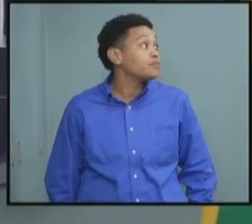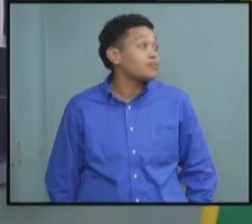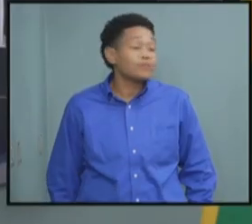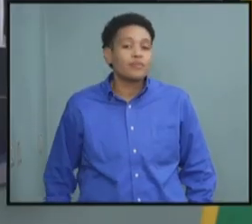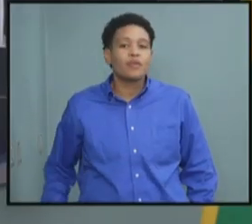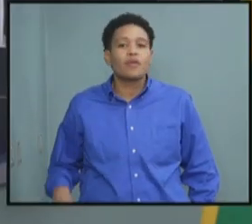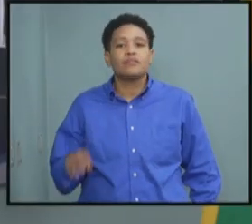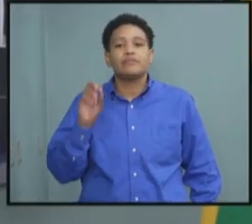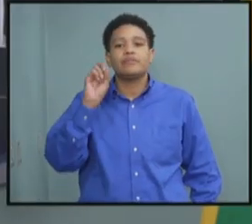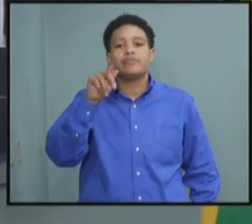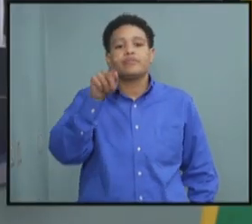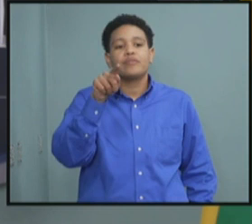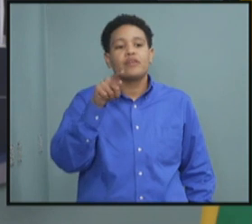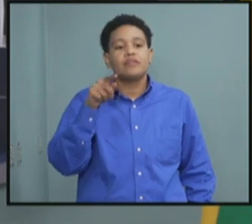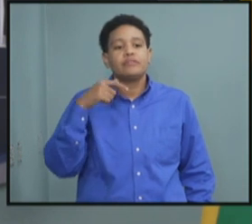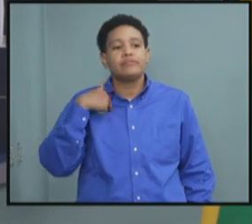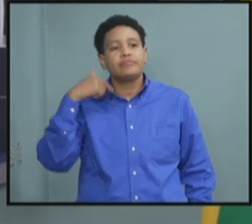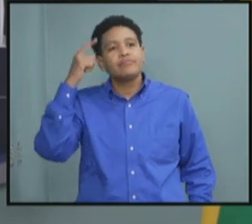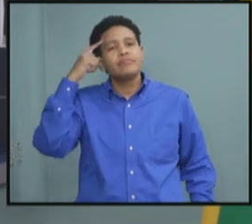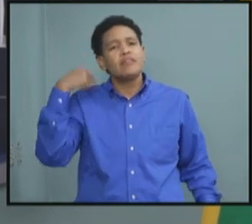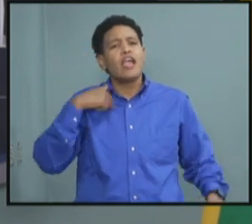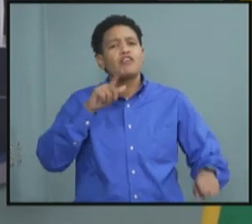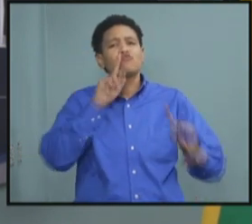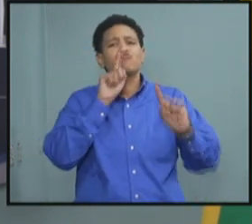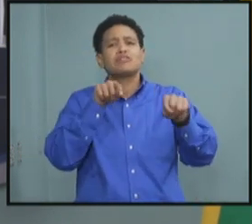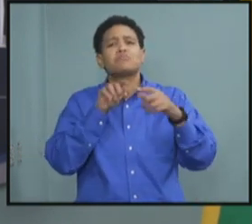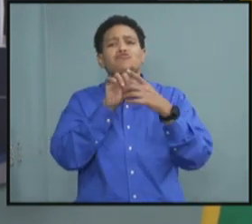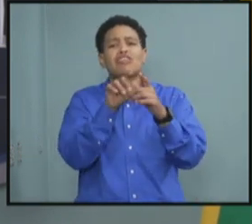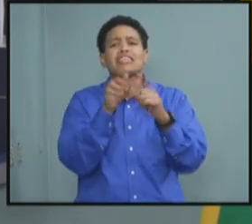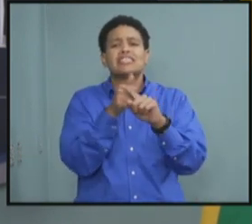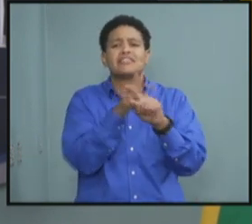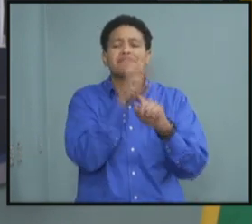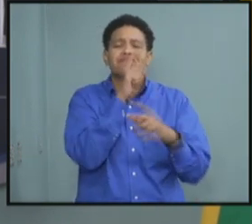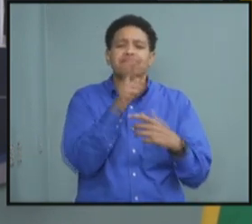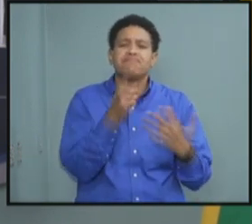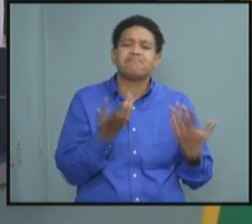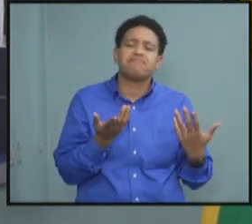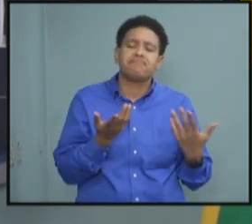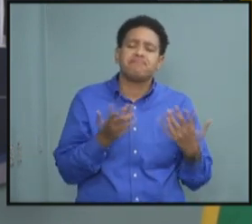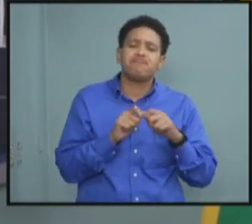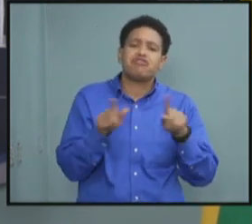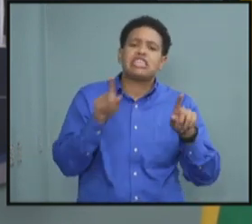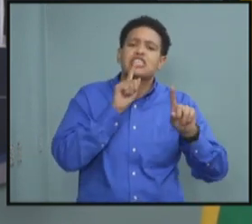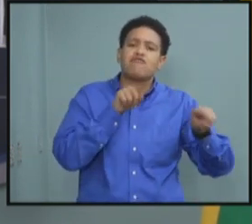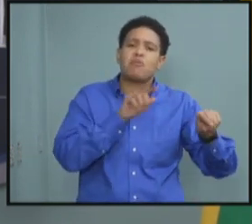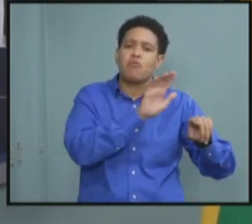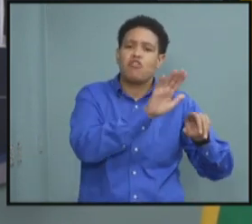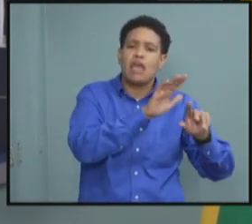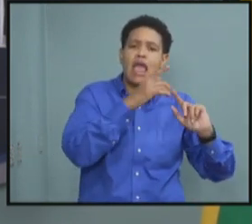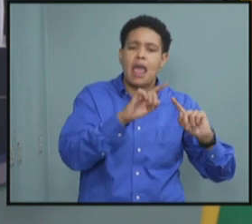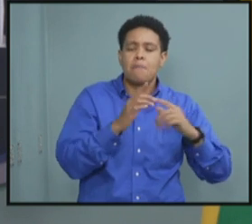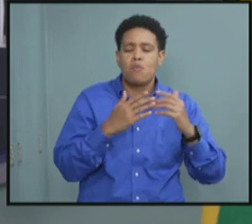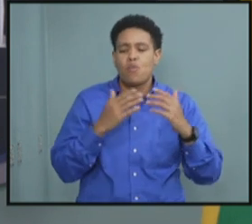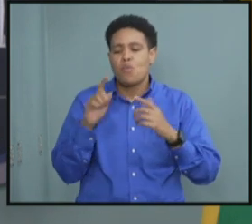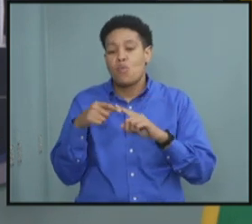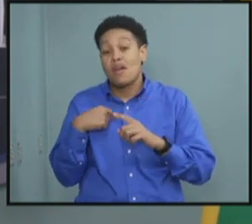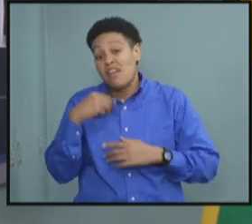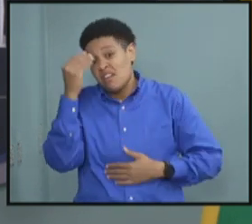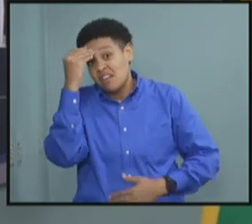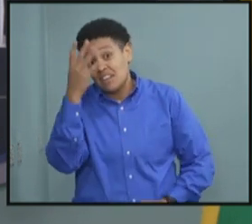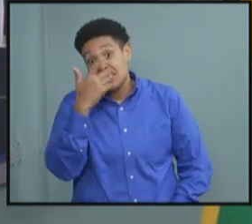All right, so I think I had responded on the initial releasing of the report when I indicated